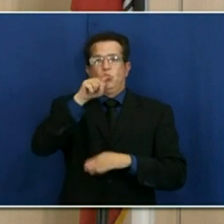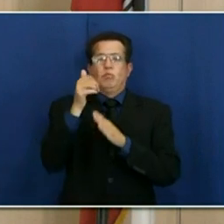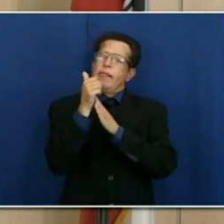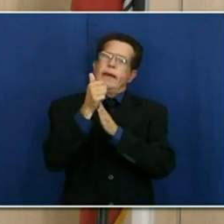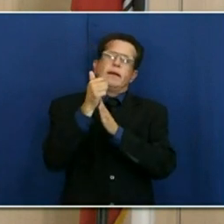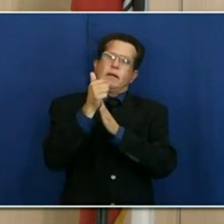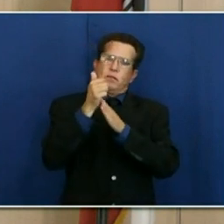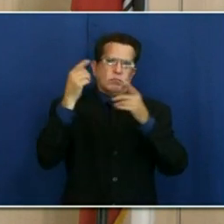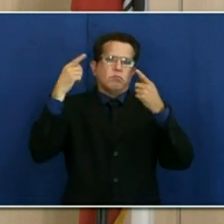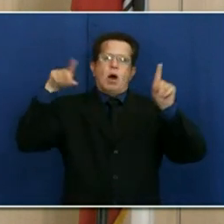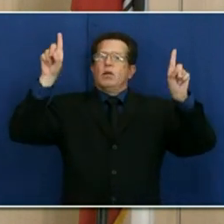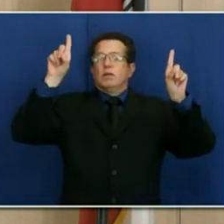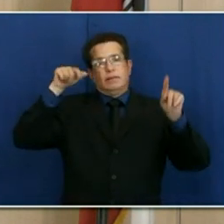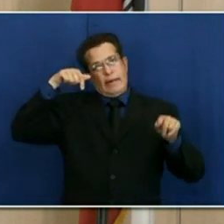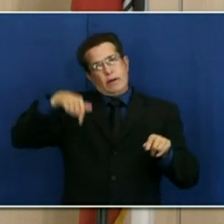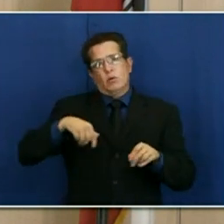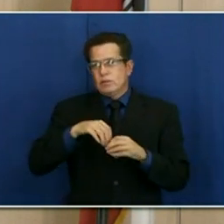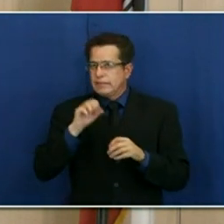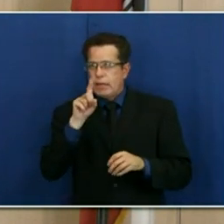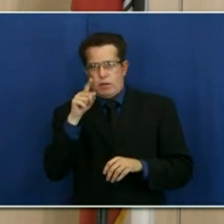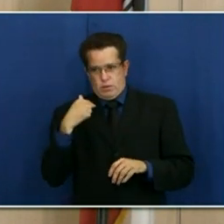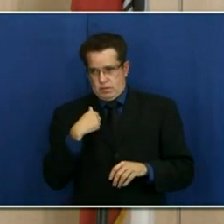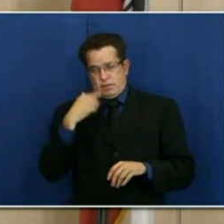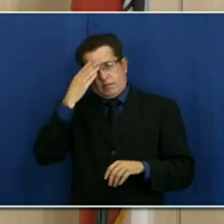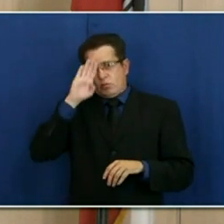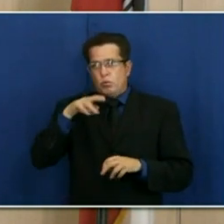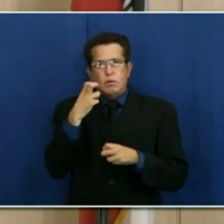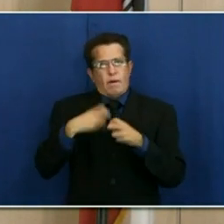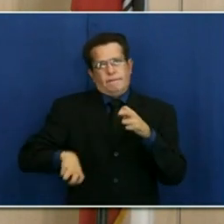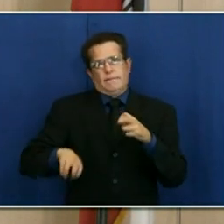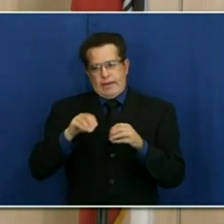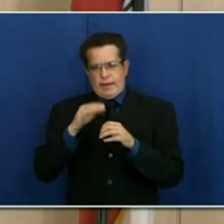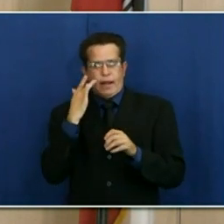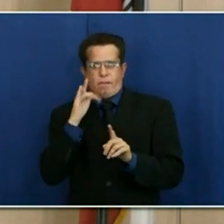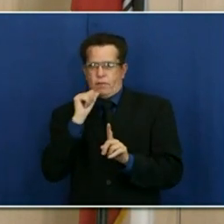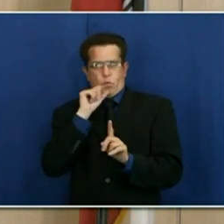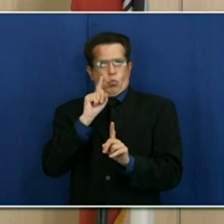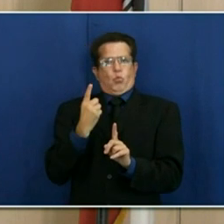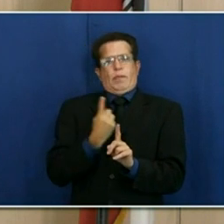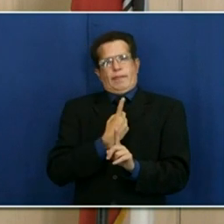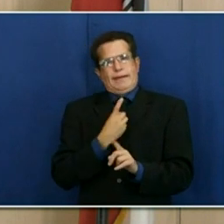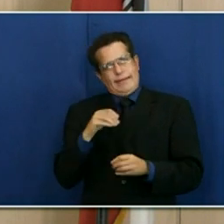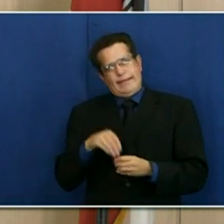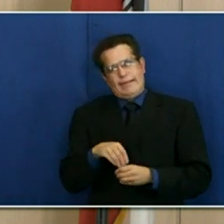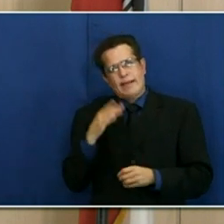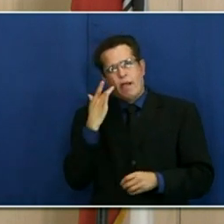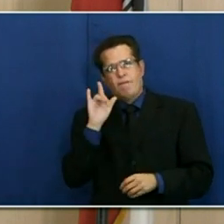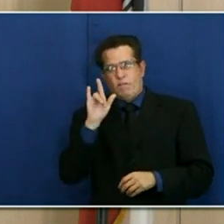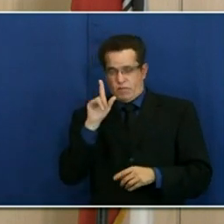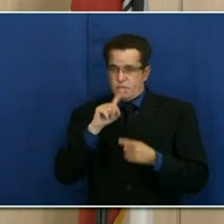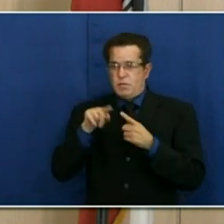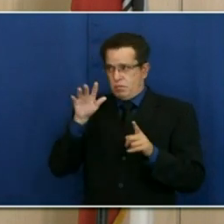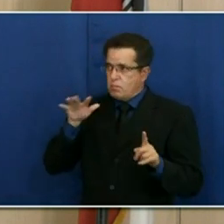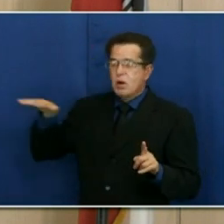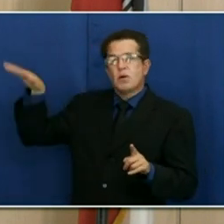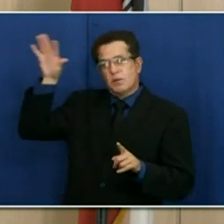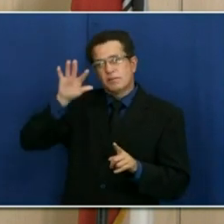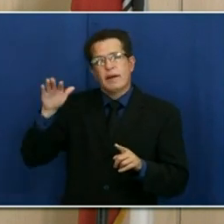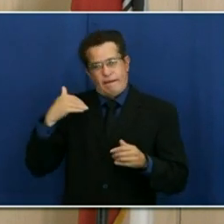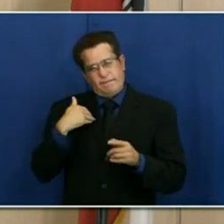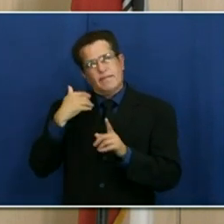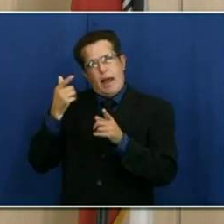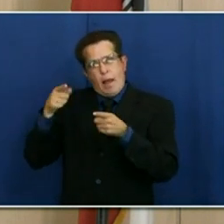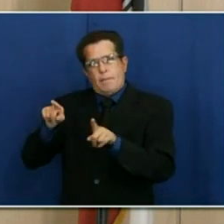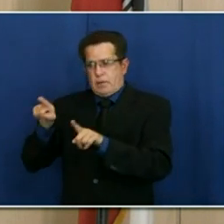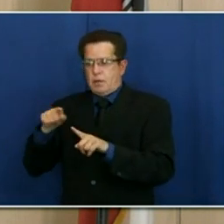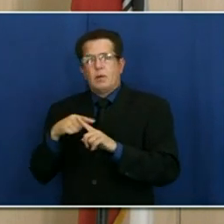region. We're not the only county in California that's struggling with increases moving forward. But we do believe that we do have the ability to get